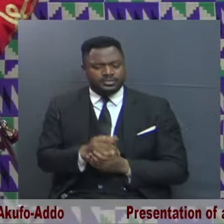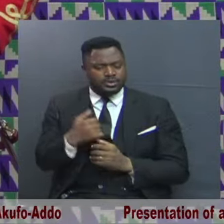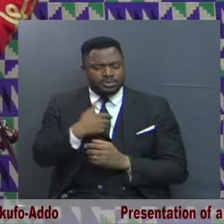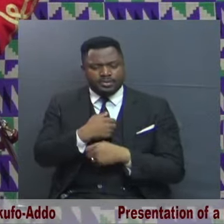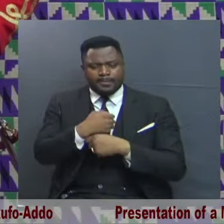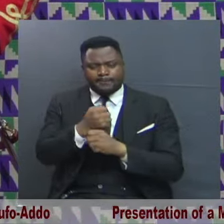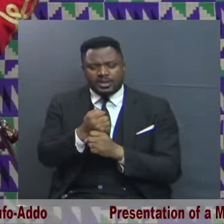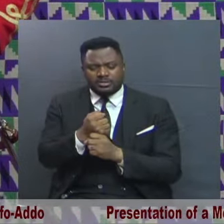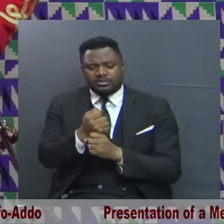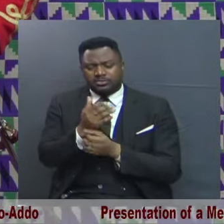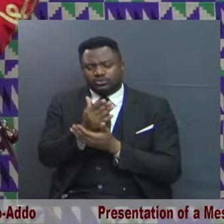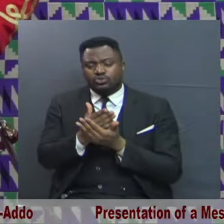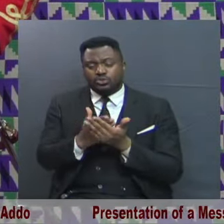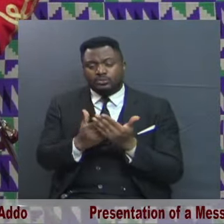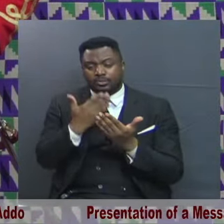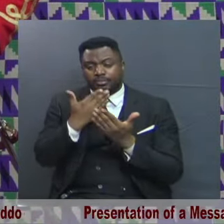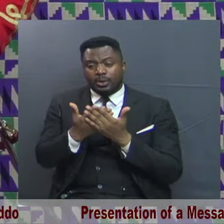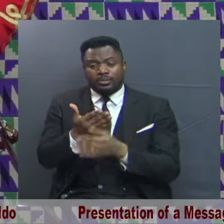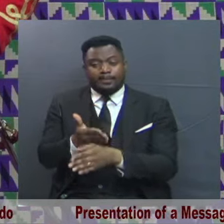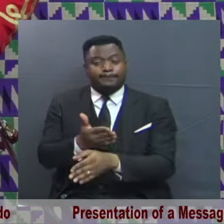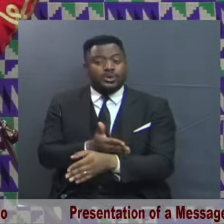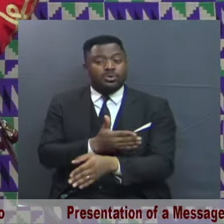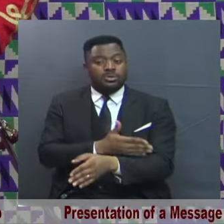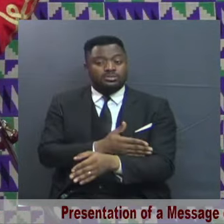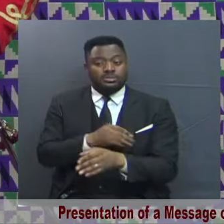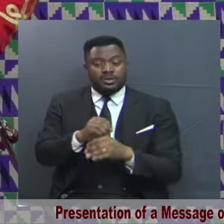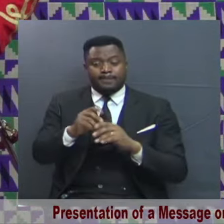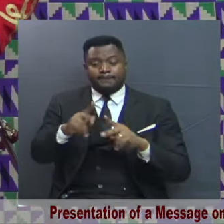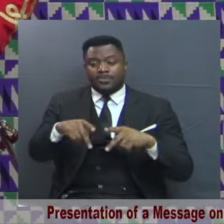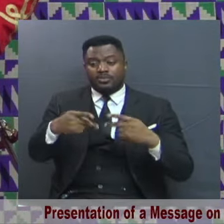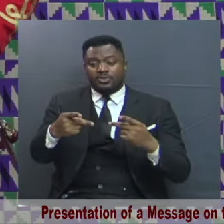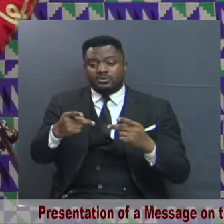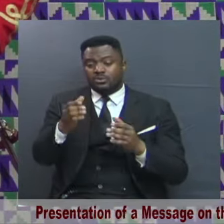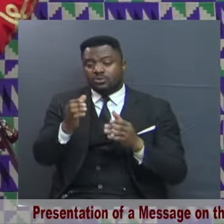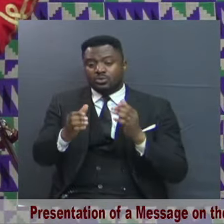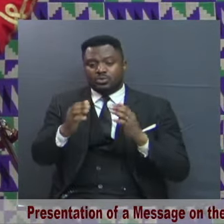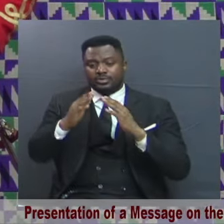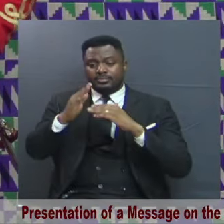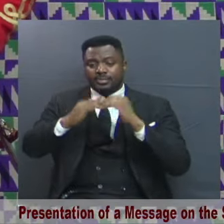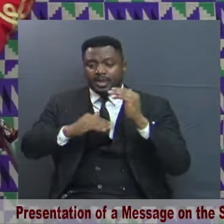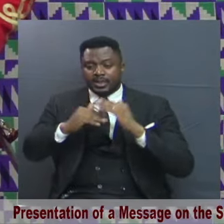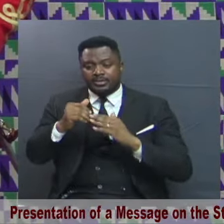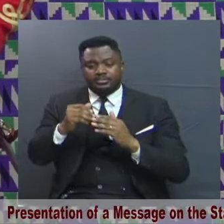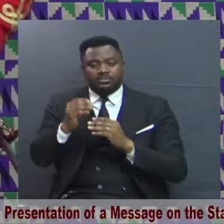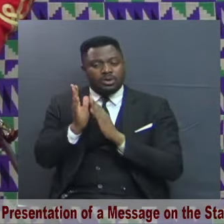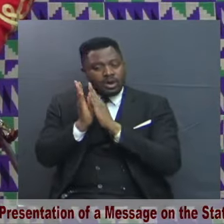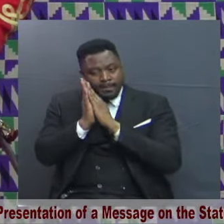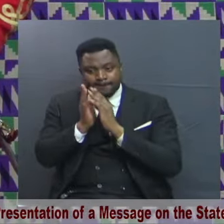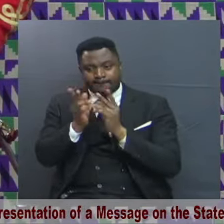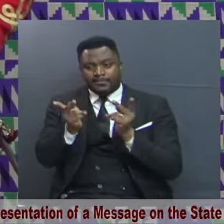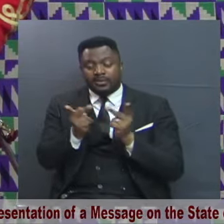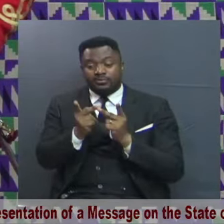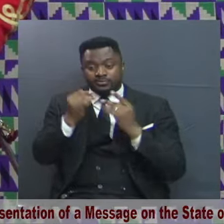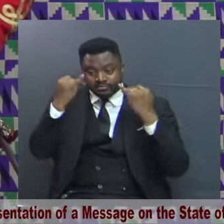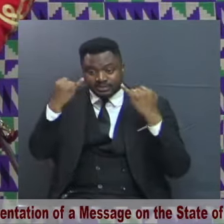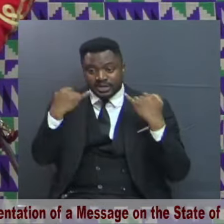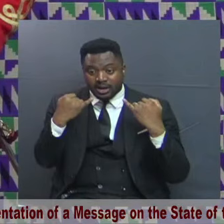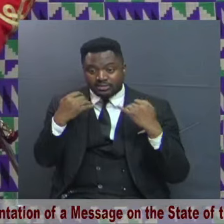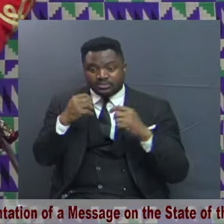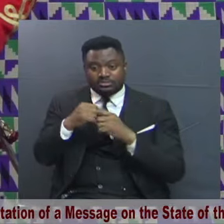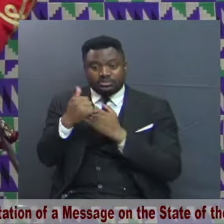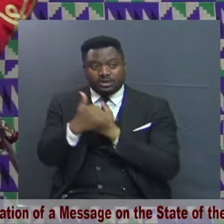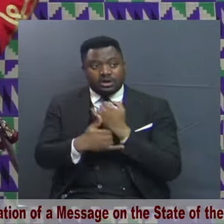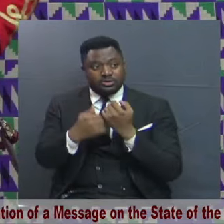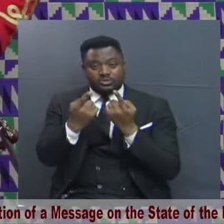made unprecedented progress in the provision of court buildings and Residences for judges around the